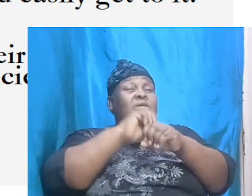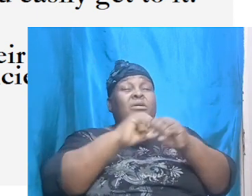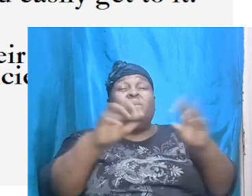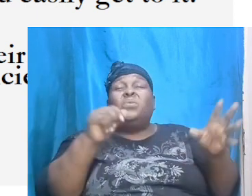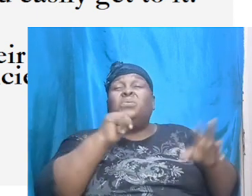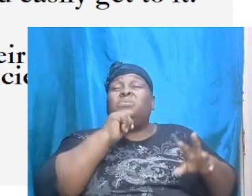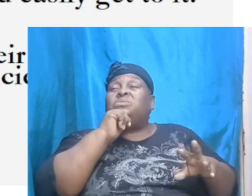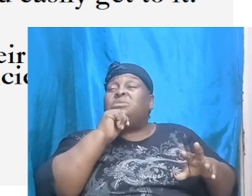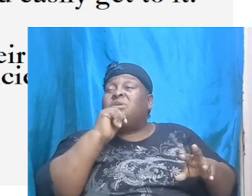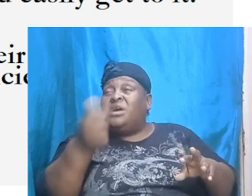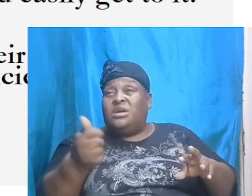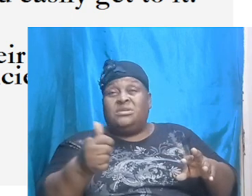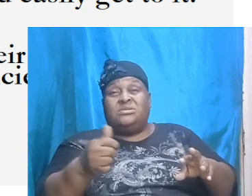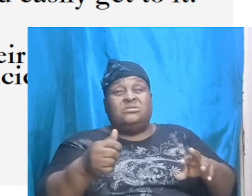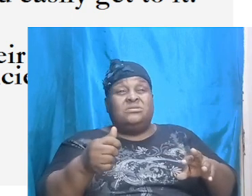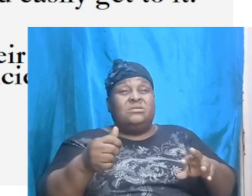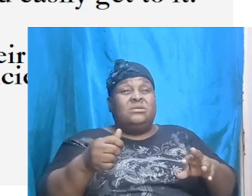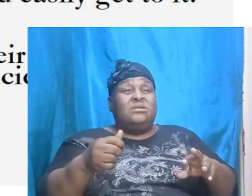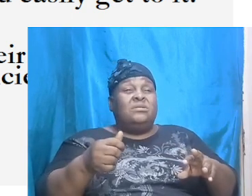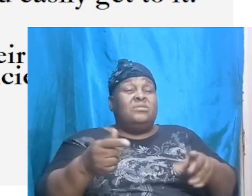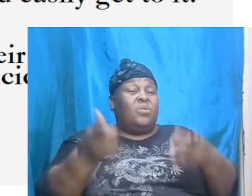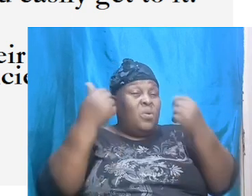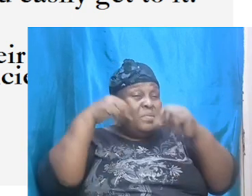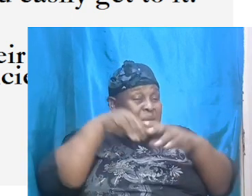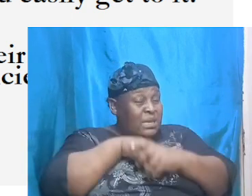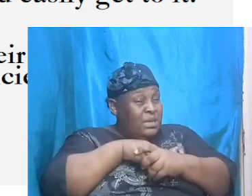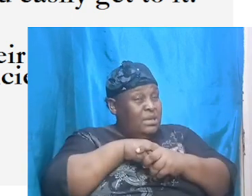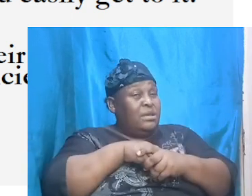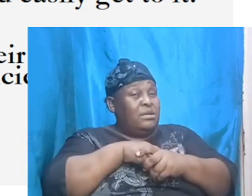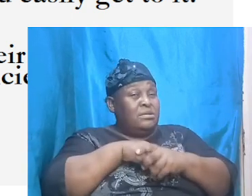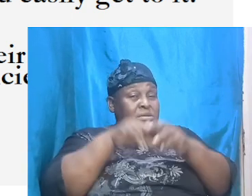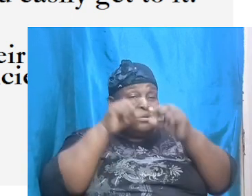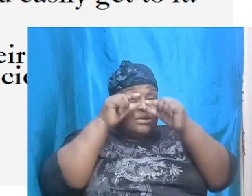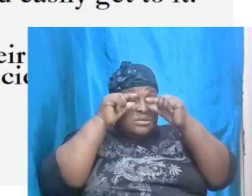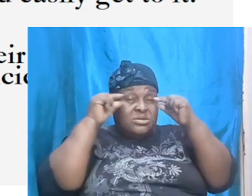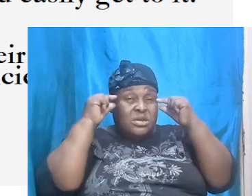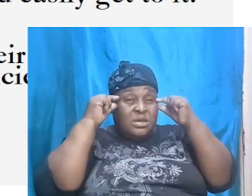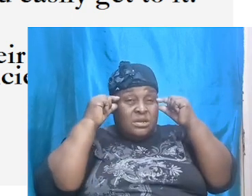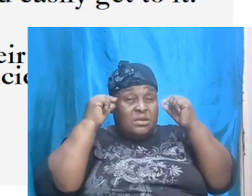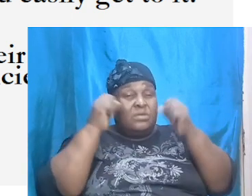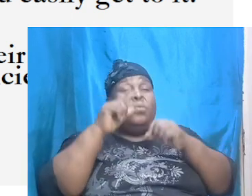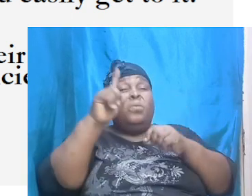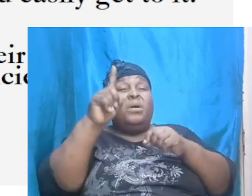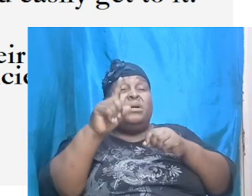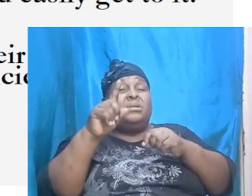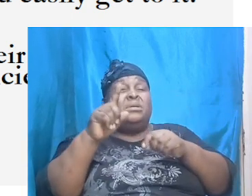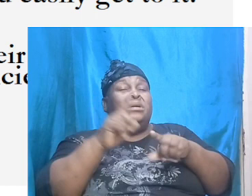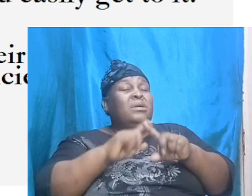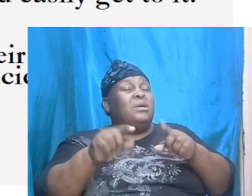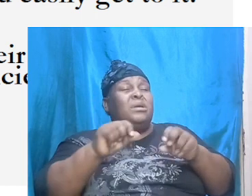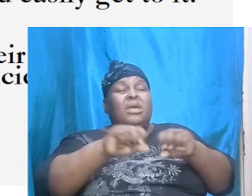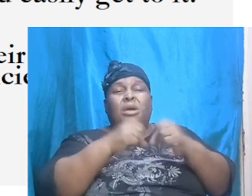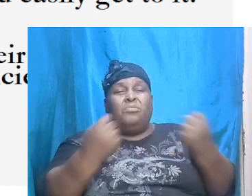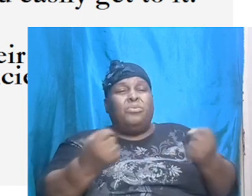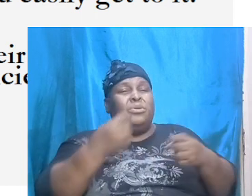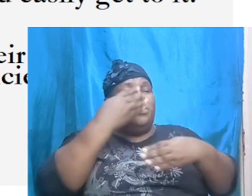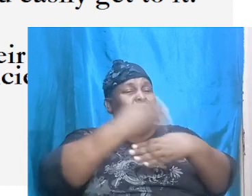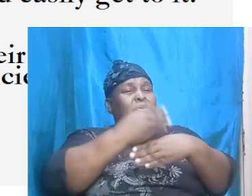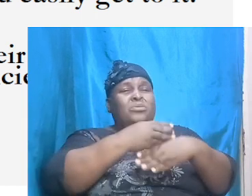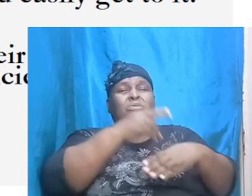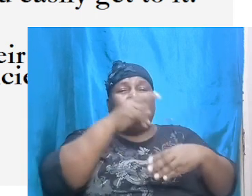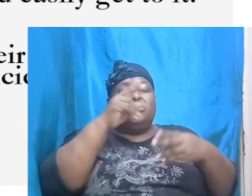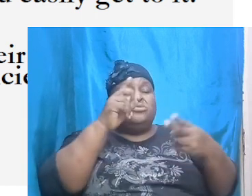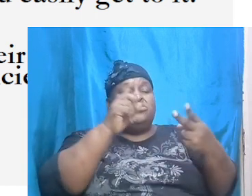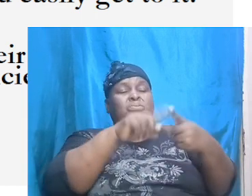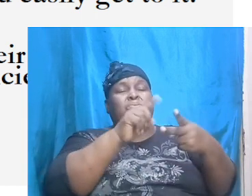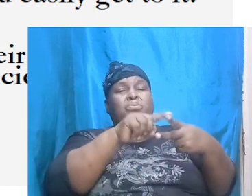have penetrated China, because one, they can't break down the wall. Two, it is hard to